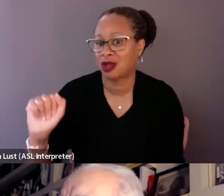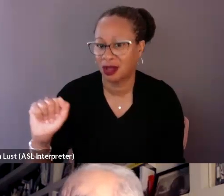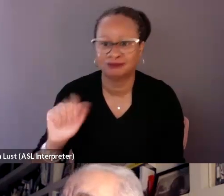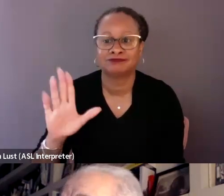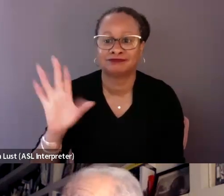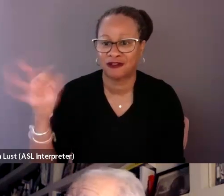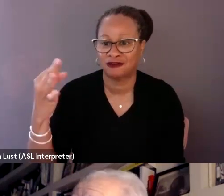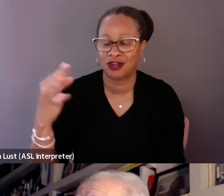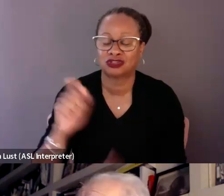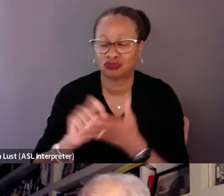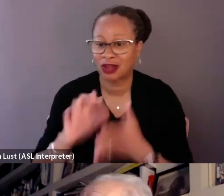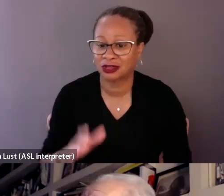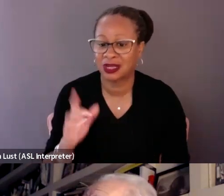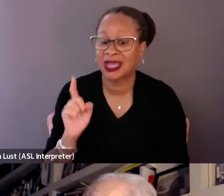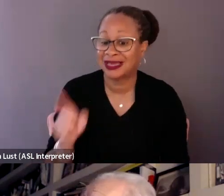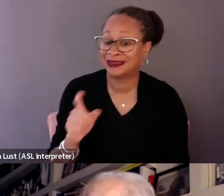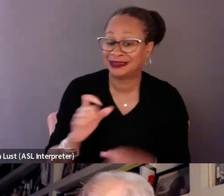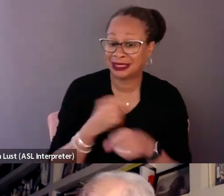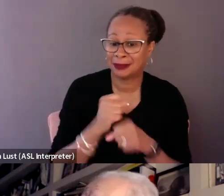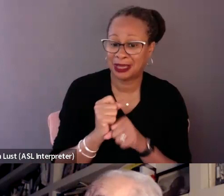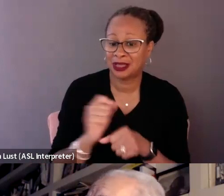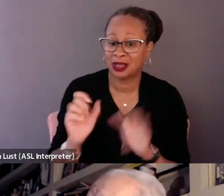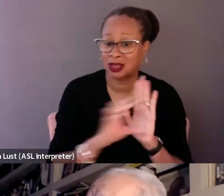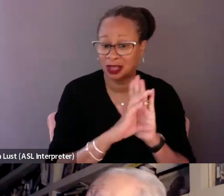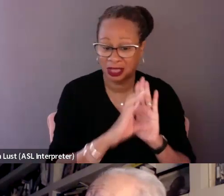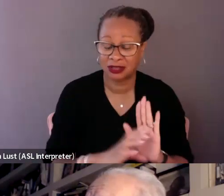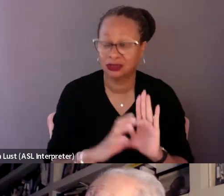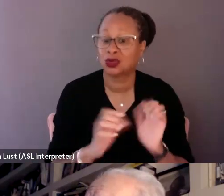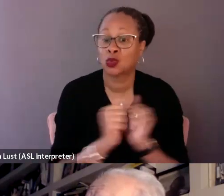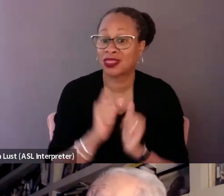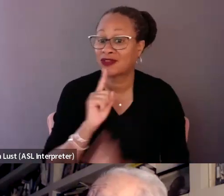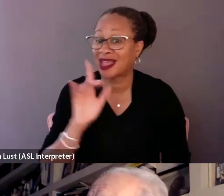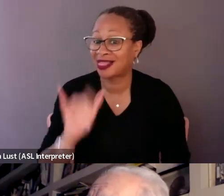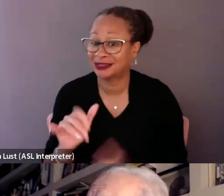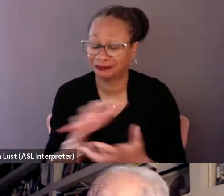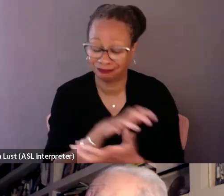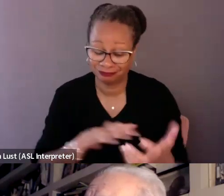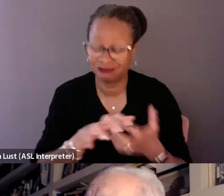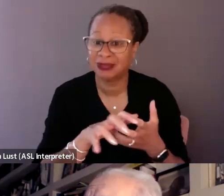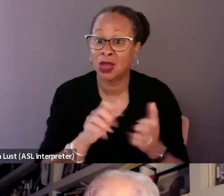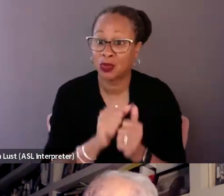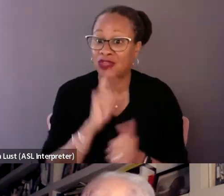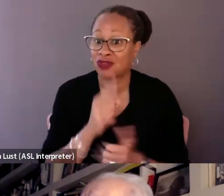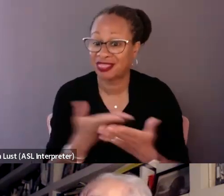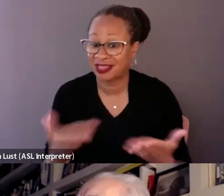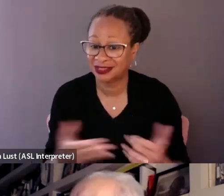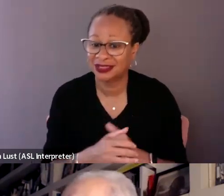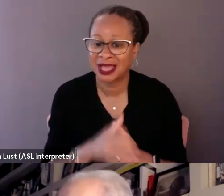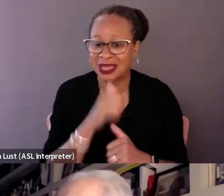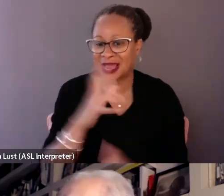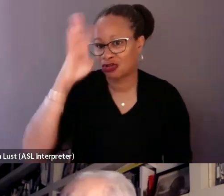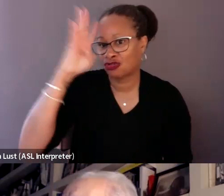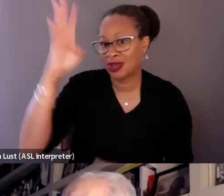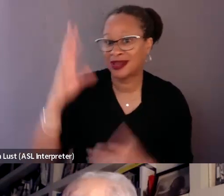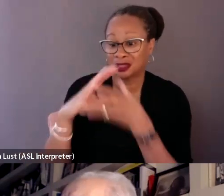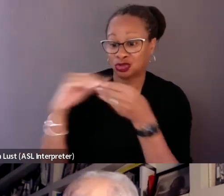lot. He is making literature with reality, with real things, not creating a